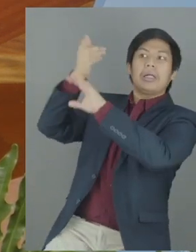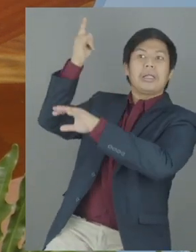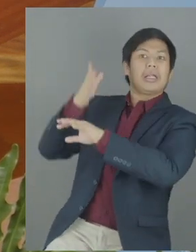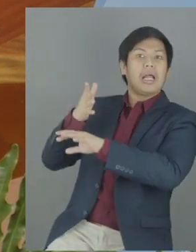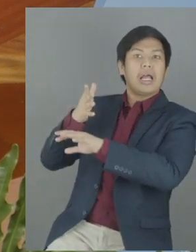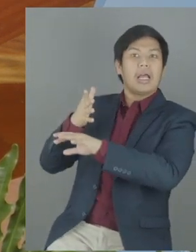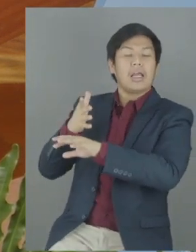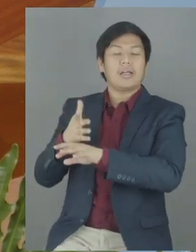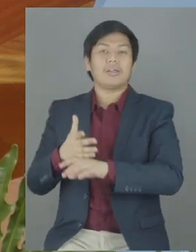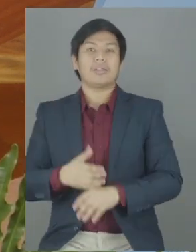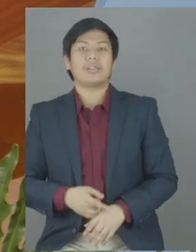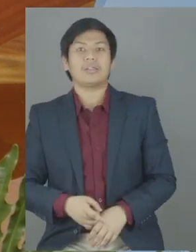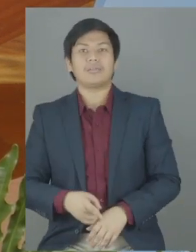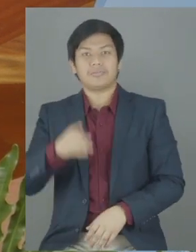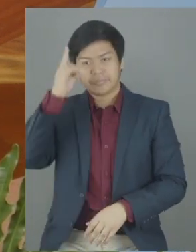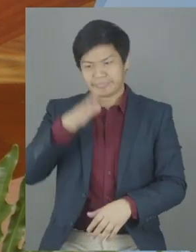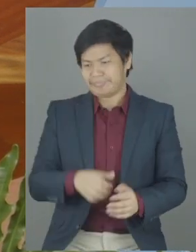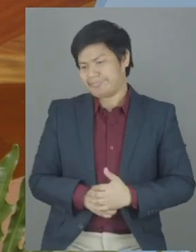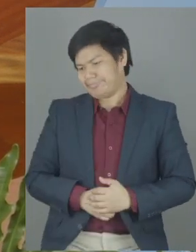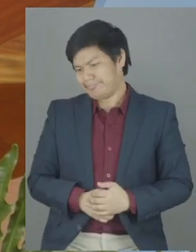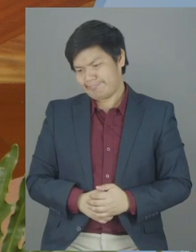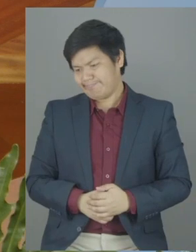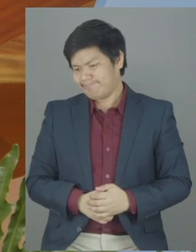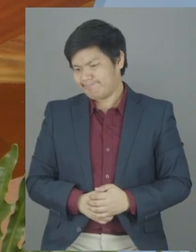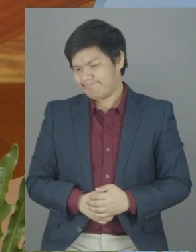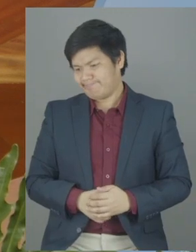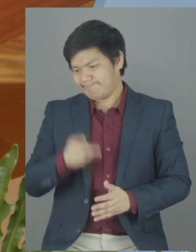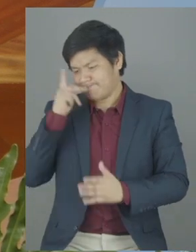gave them so many consequences.